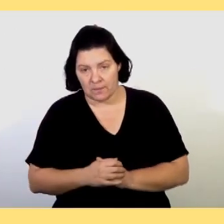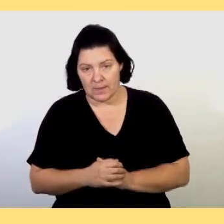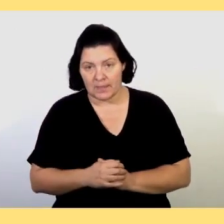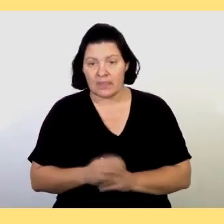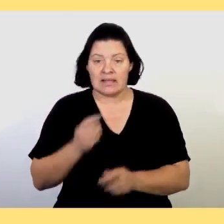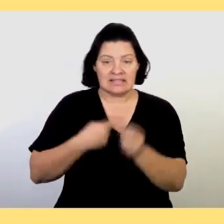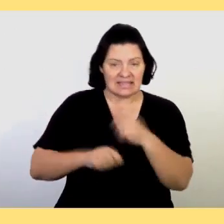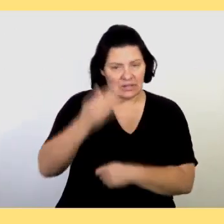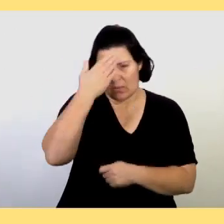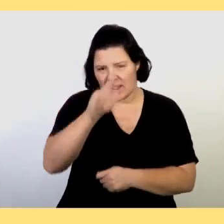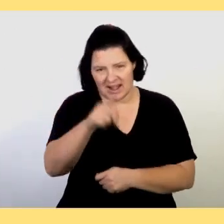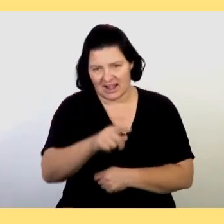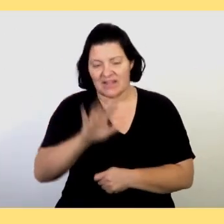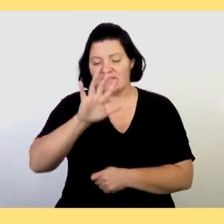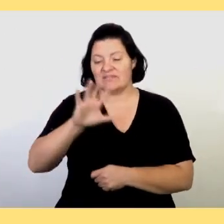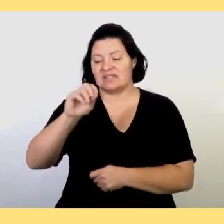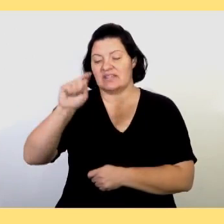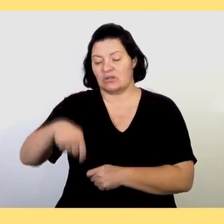50,220. Sales, you know by now,